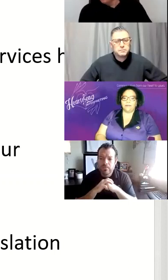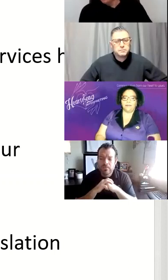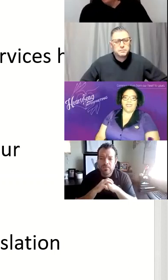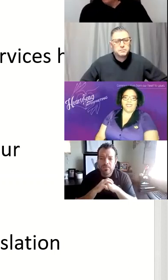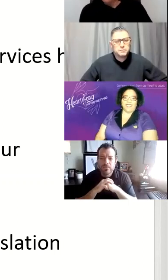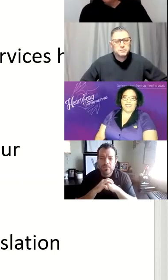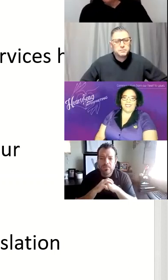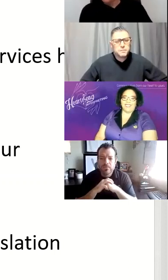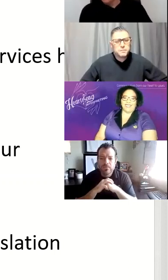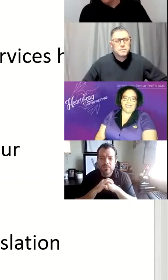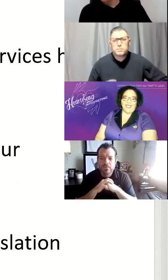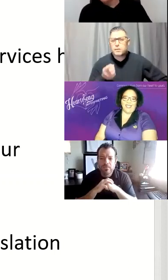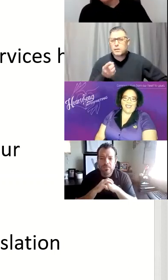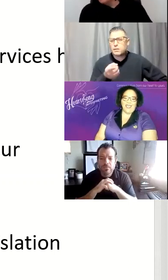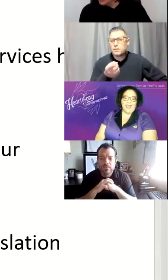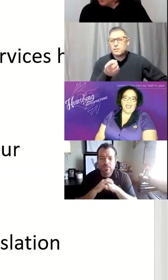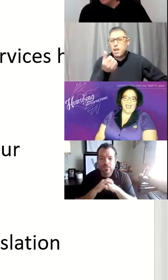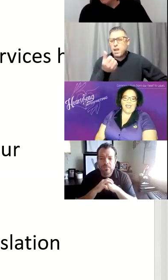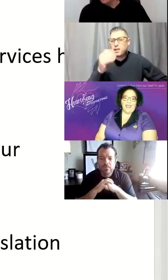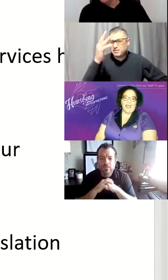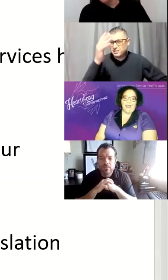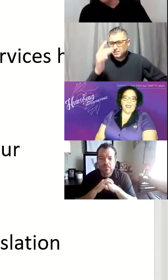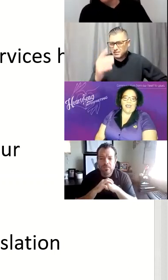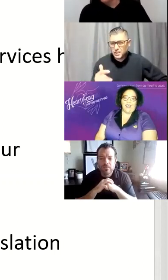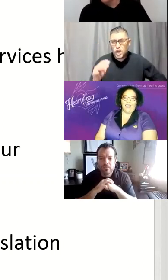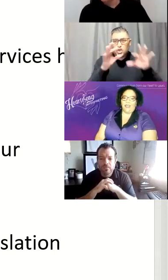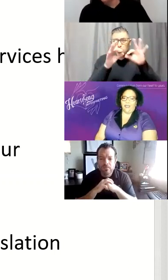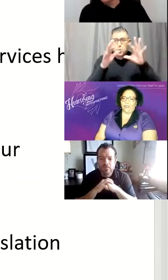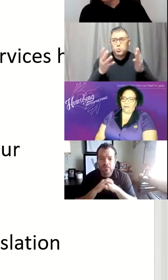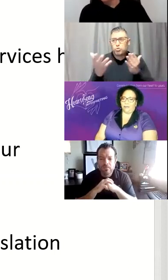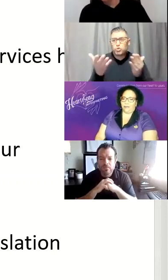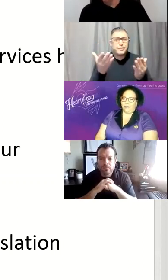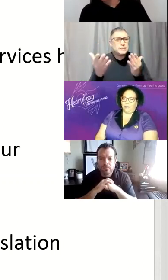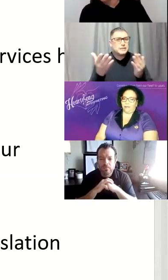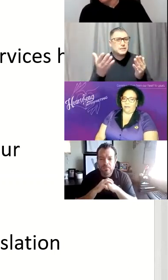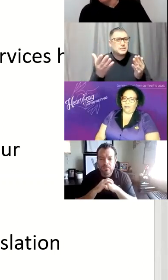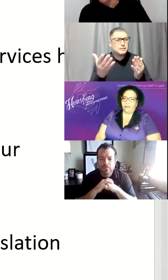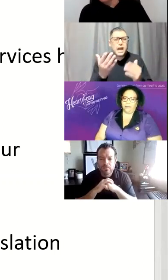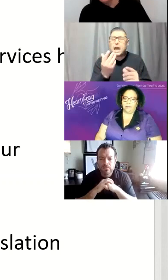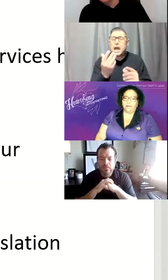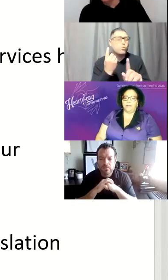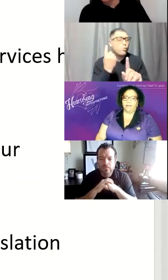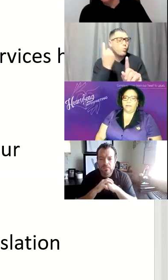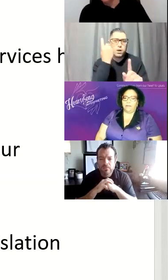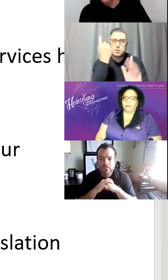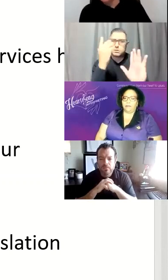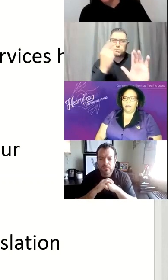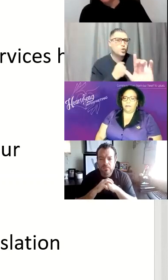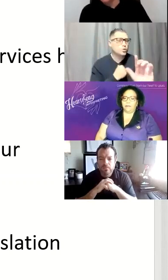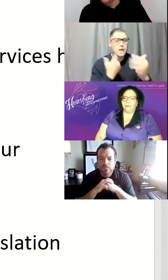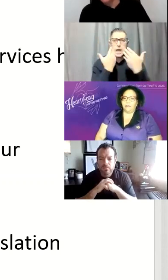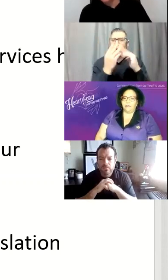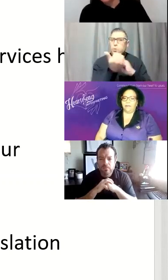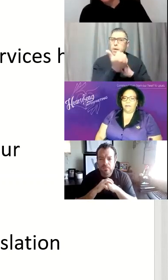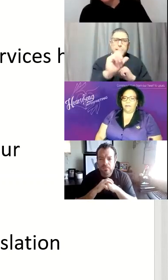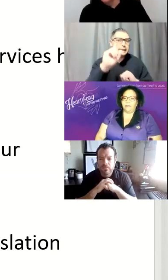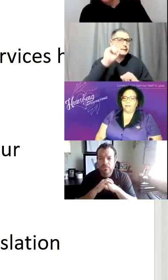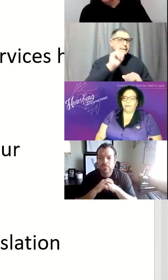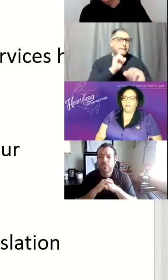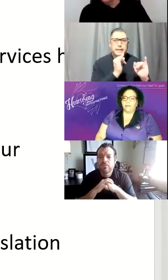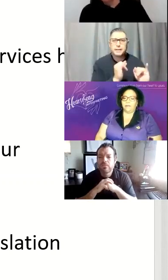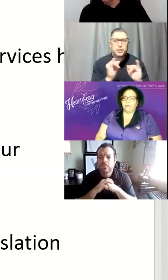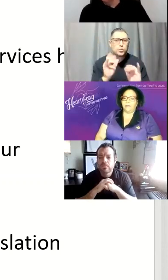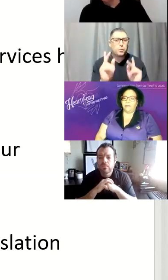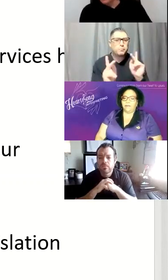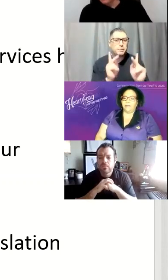of are you aware of perhaps any interpreting services? I was wondering, because I personally don't know of any deaf individuals